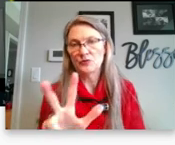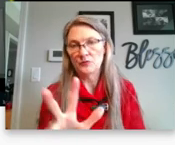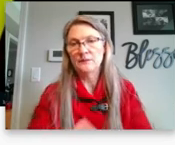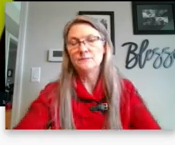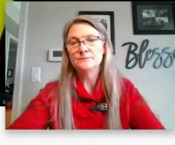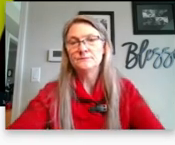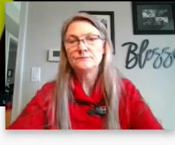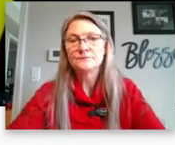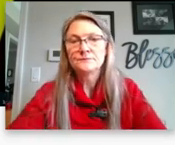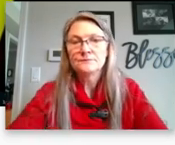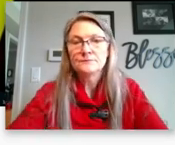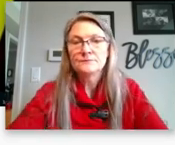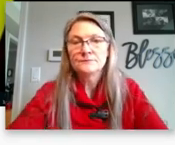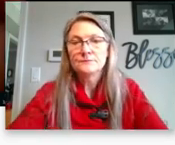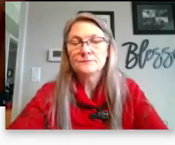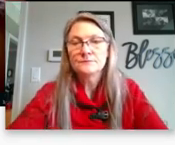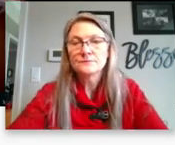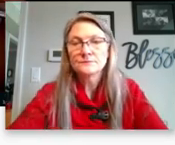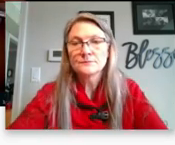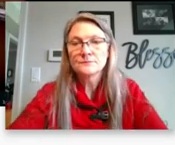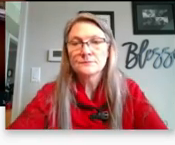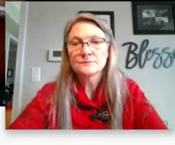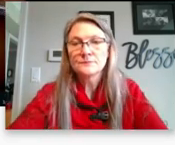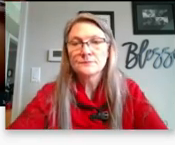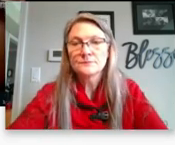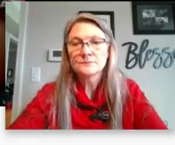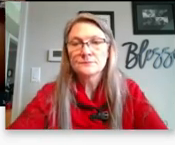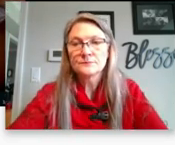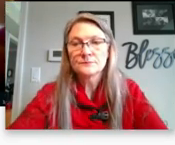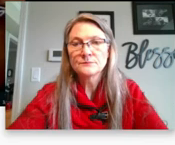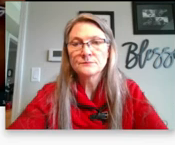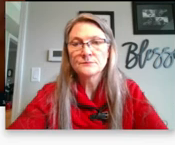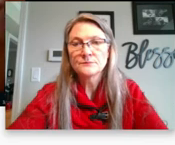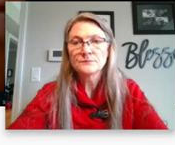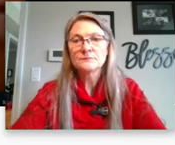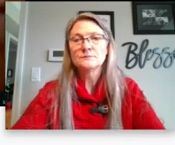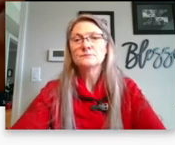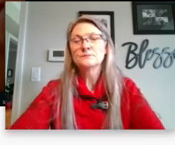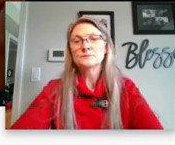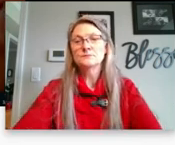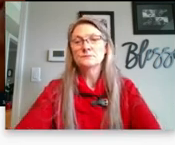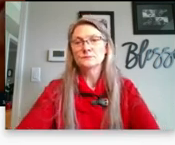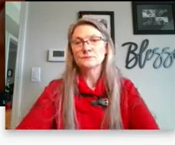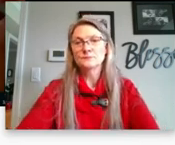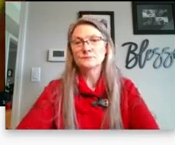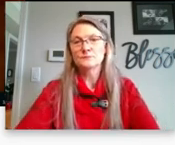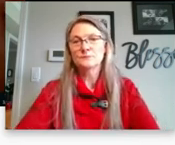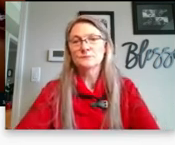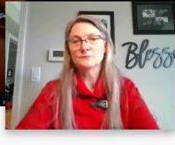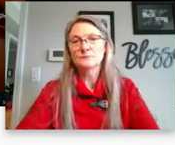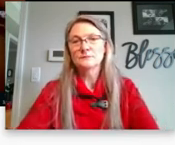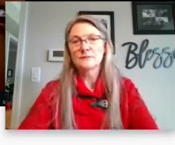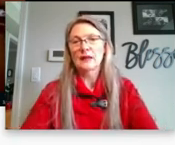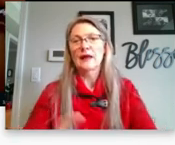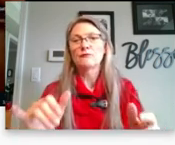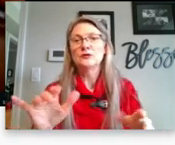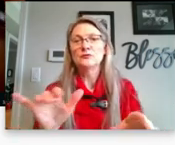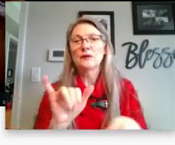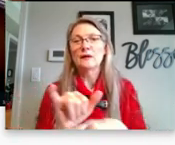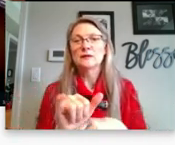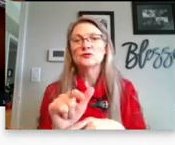Let me move myself so you can see. 128 multiplied by 3. And if we do